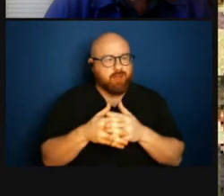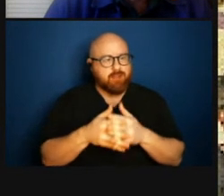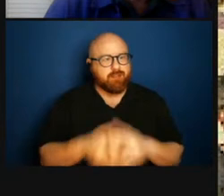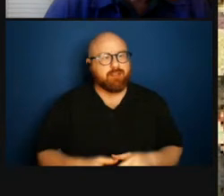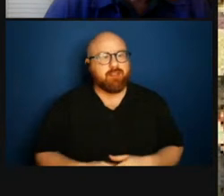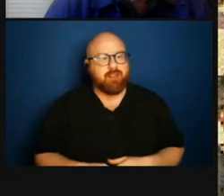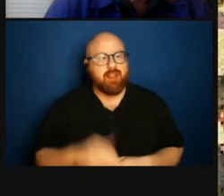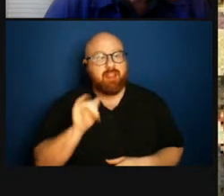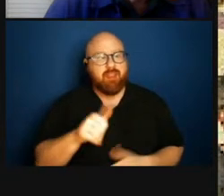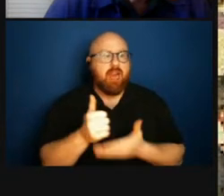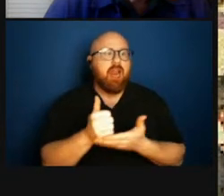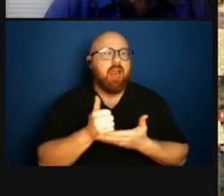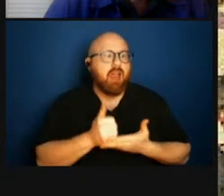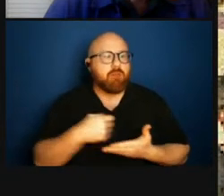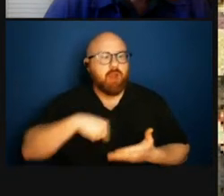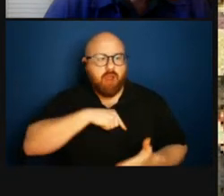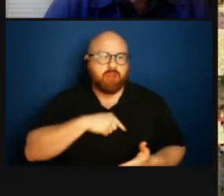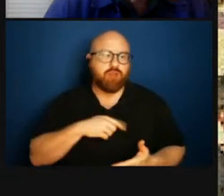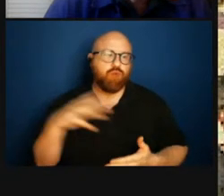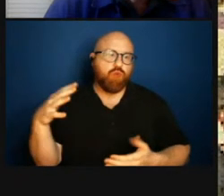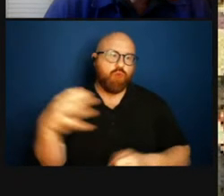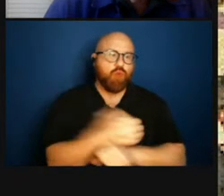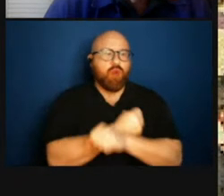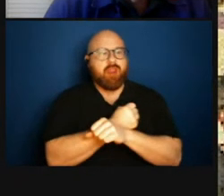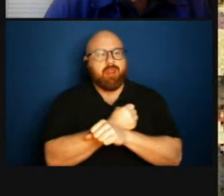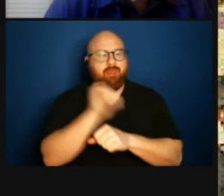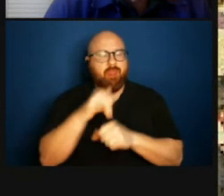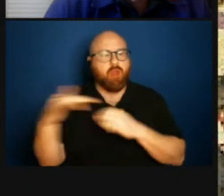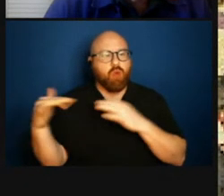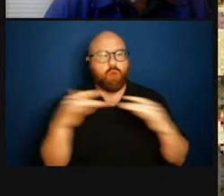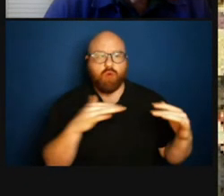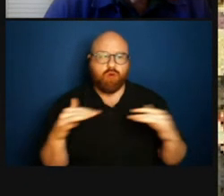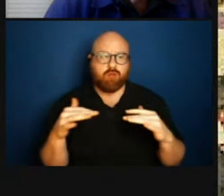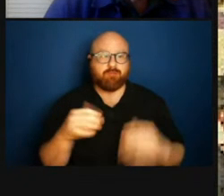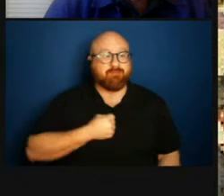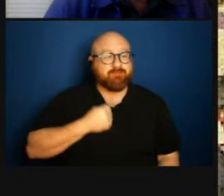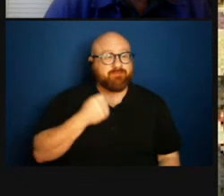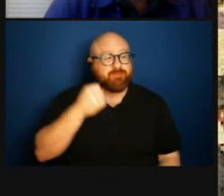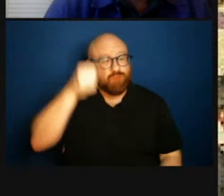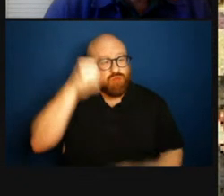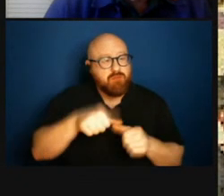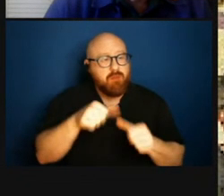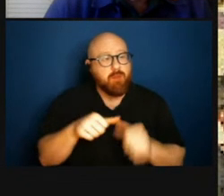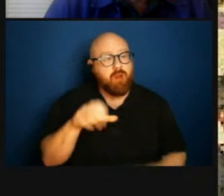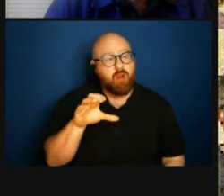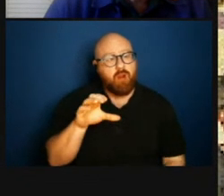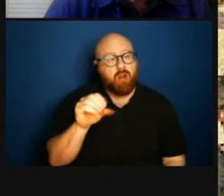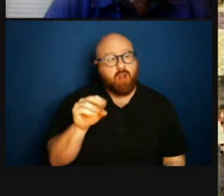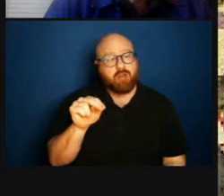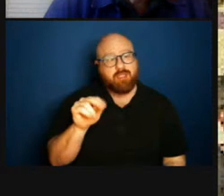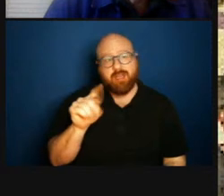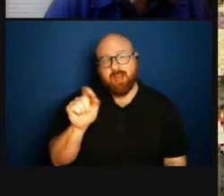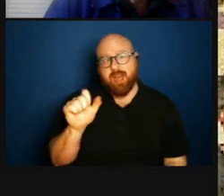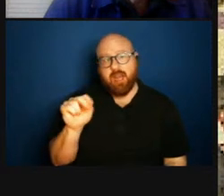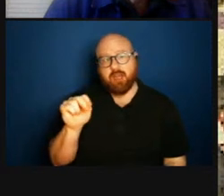the American side. The Continental Army, marching through Maryland to victory at Yorktown,